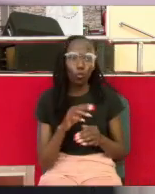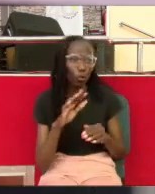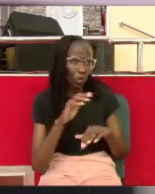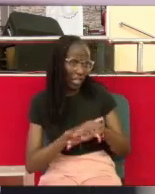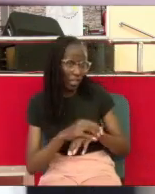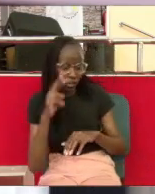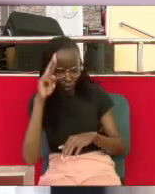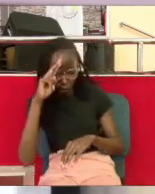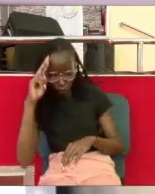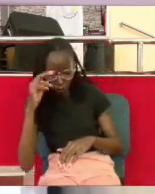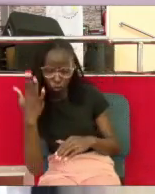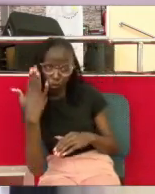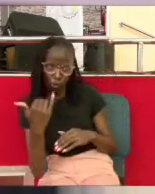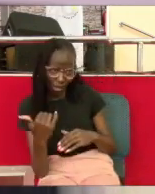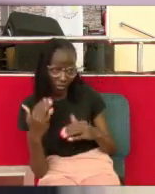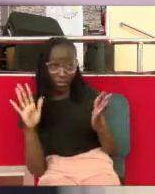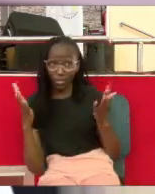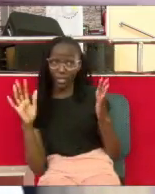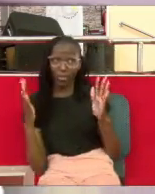also celebrate.